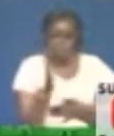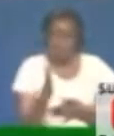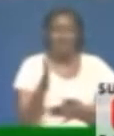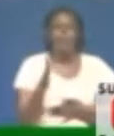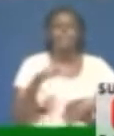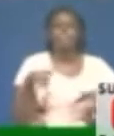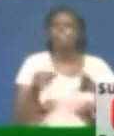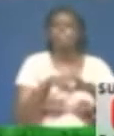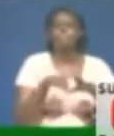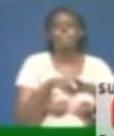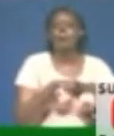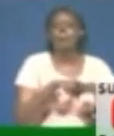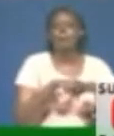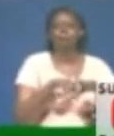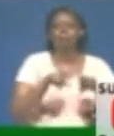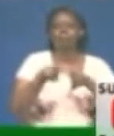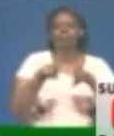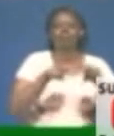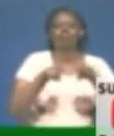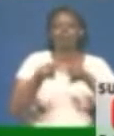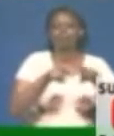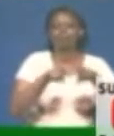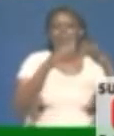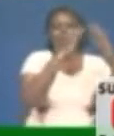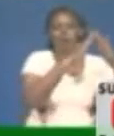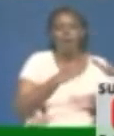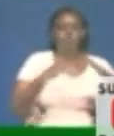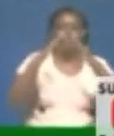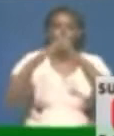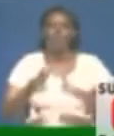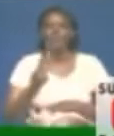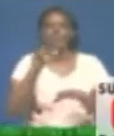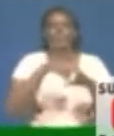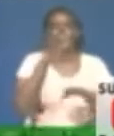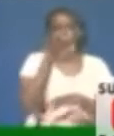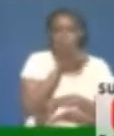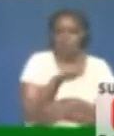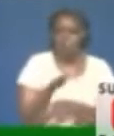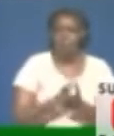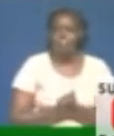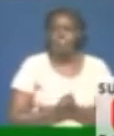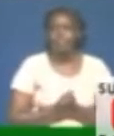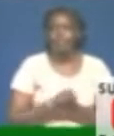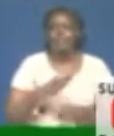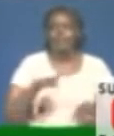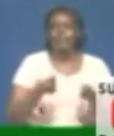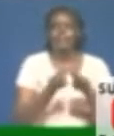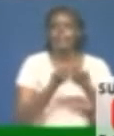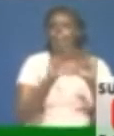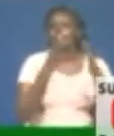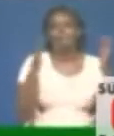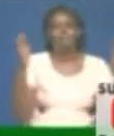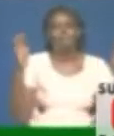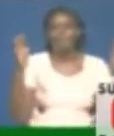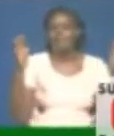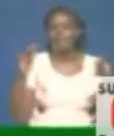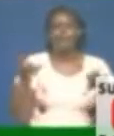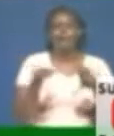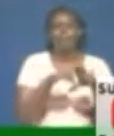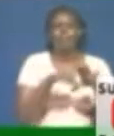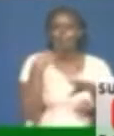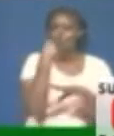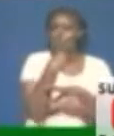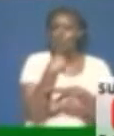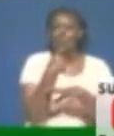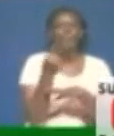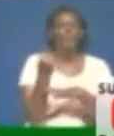to preside over the respective Houses of Parliament. I also congratulate members who have been